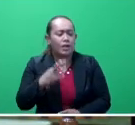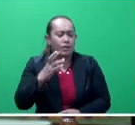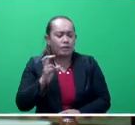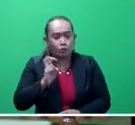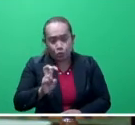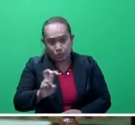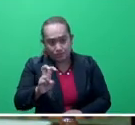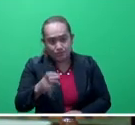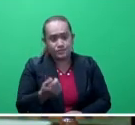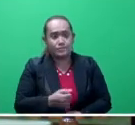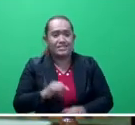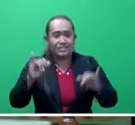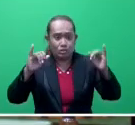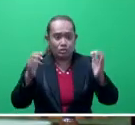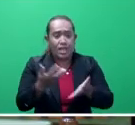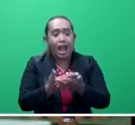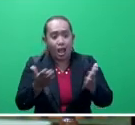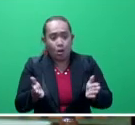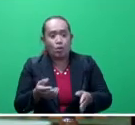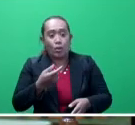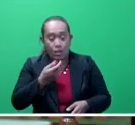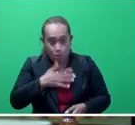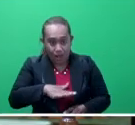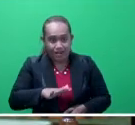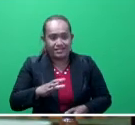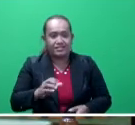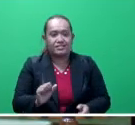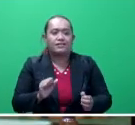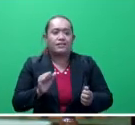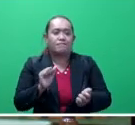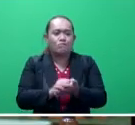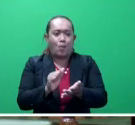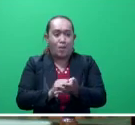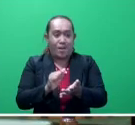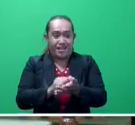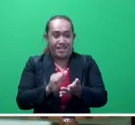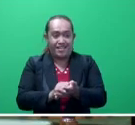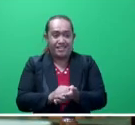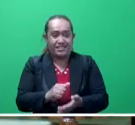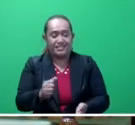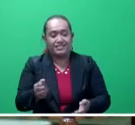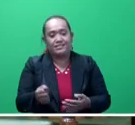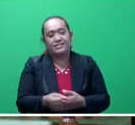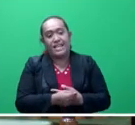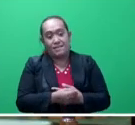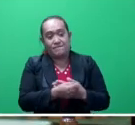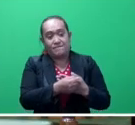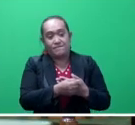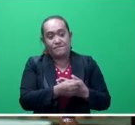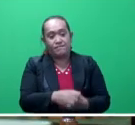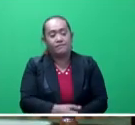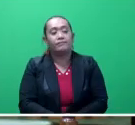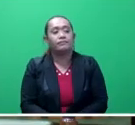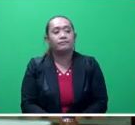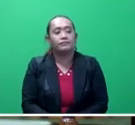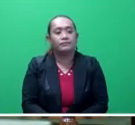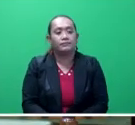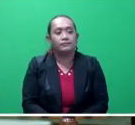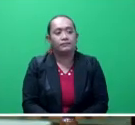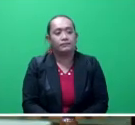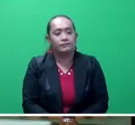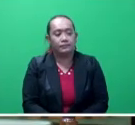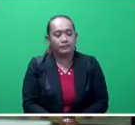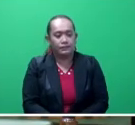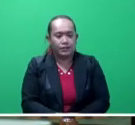up and running smoothly again, we have a more secure legal framework in place. Mr. Speaker, sir, we